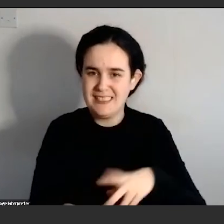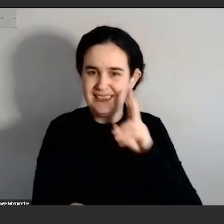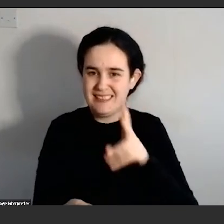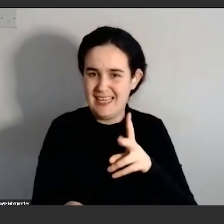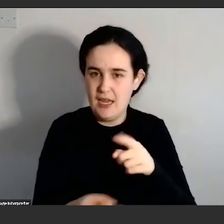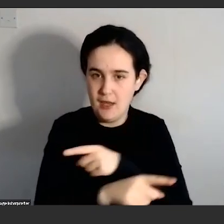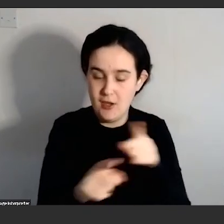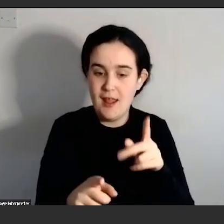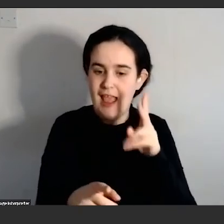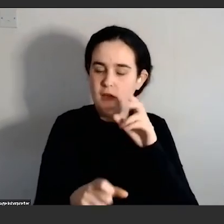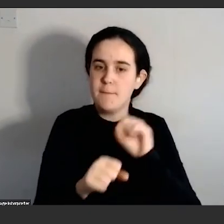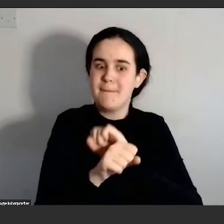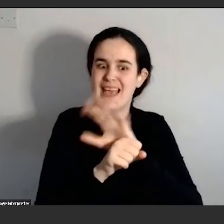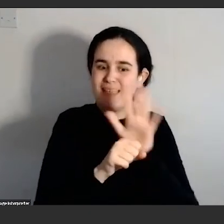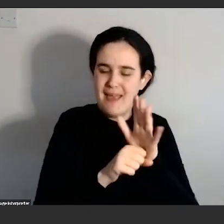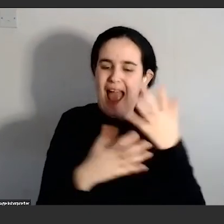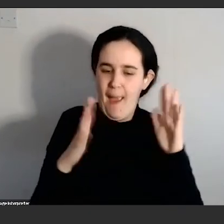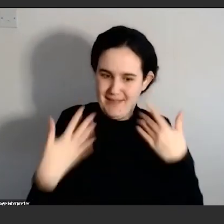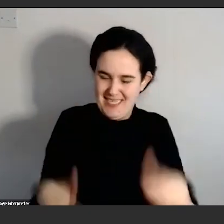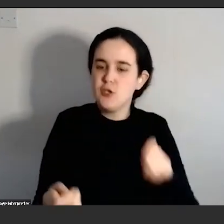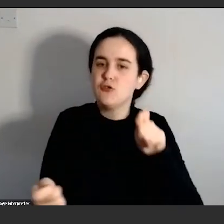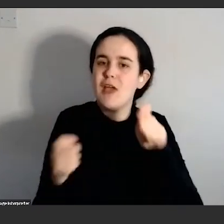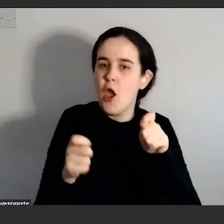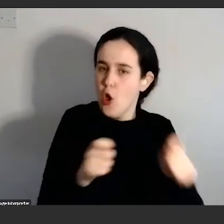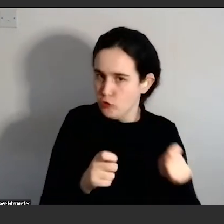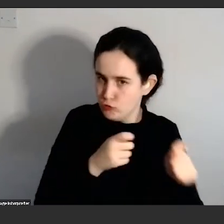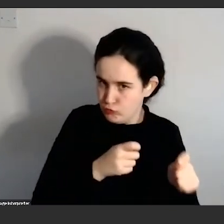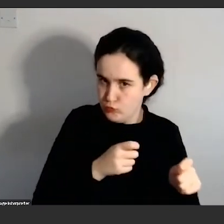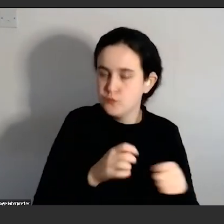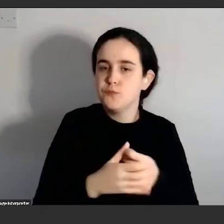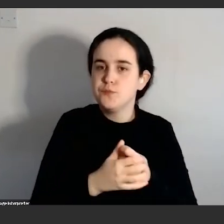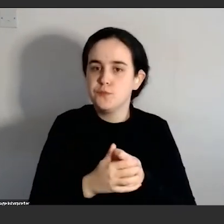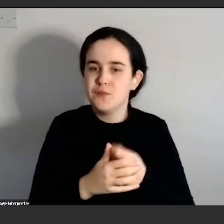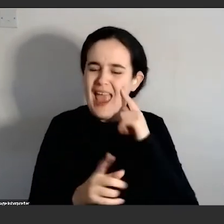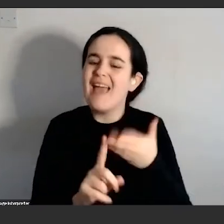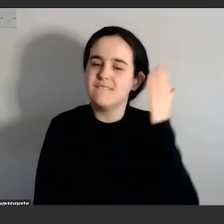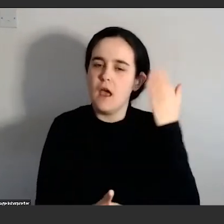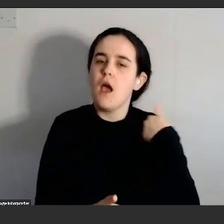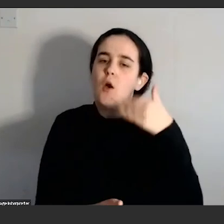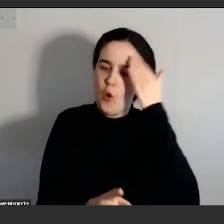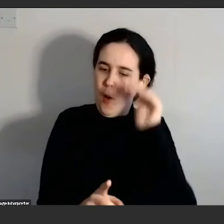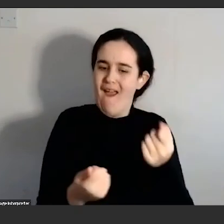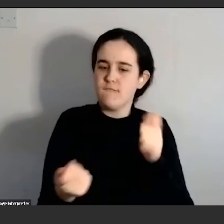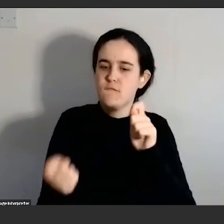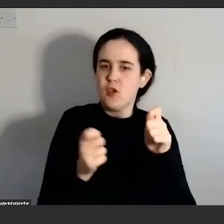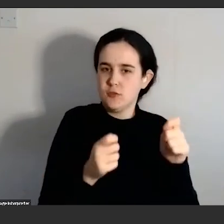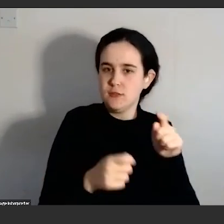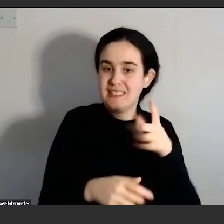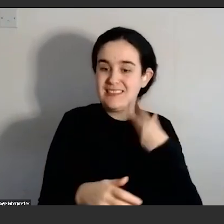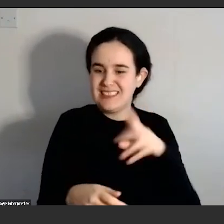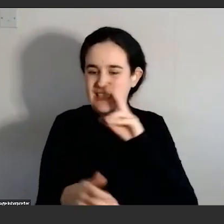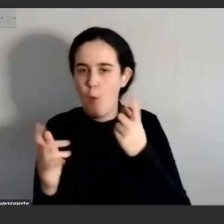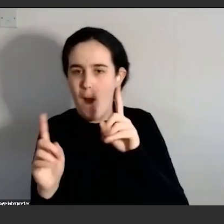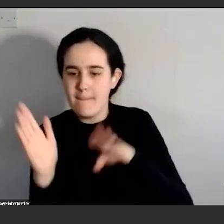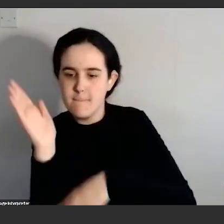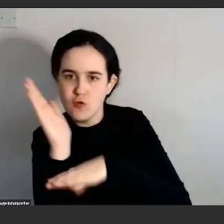International Disability Alliance ran a set of consultations. It was face-to-face consultations that were safely organized,